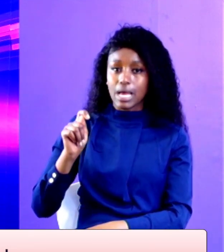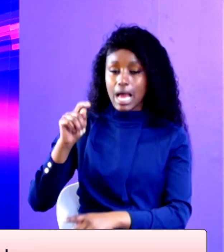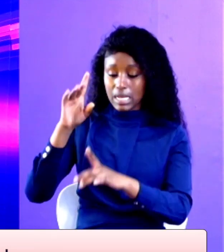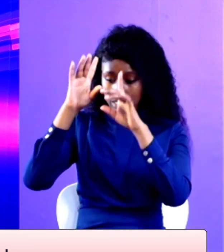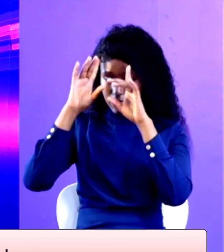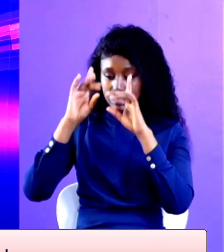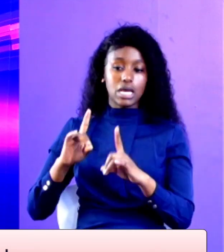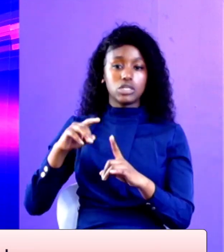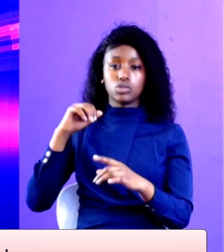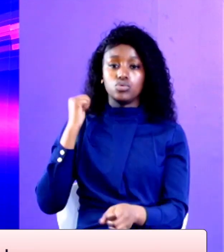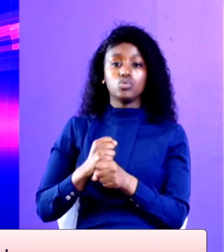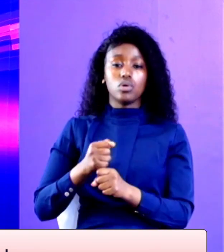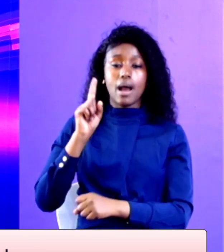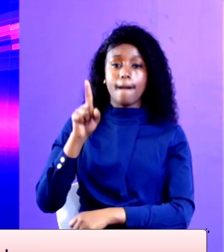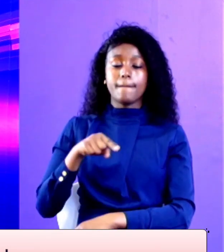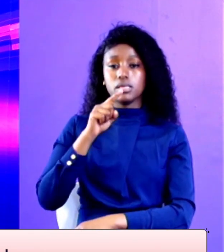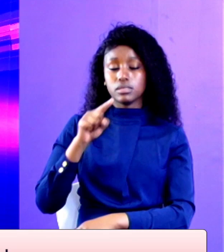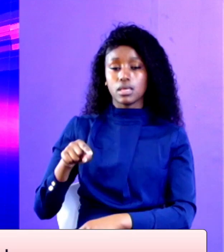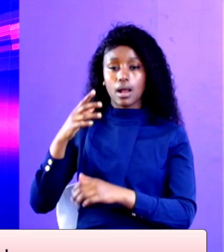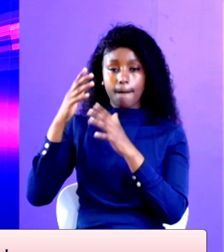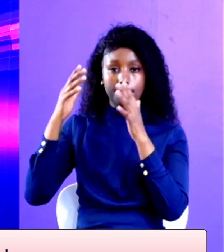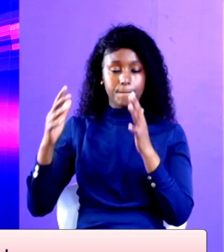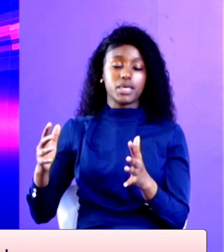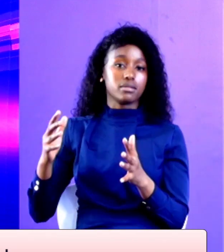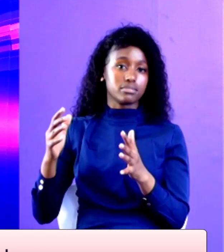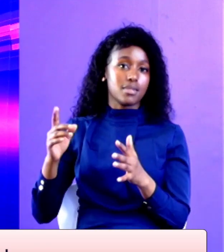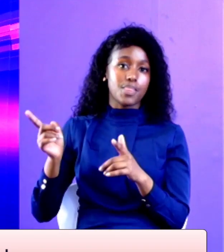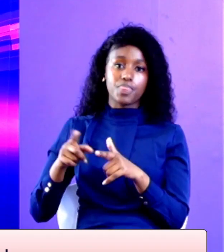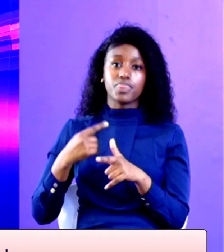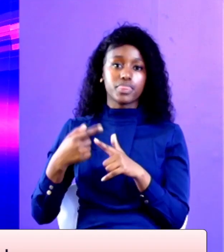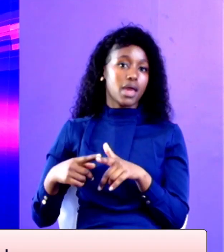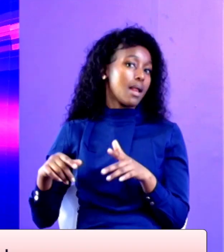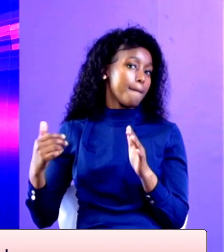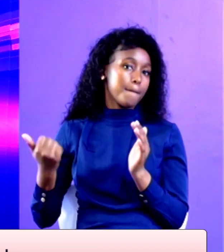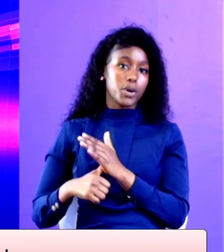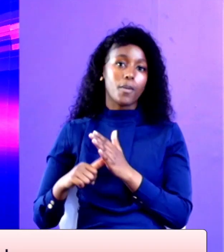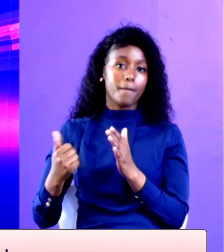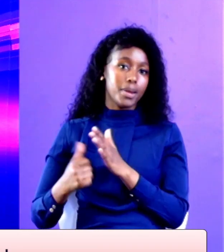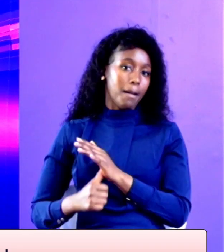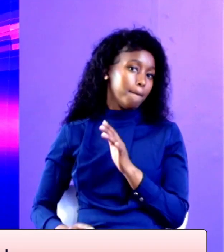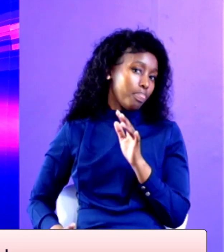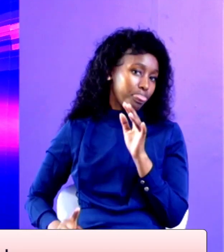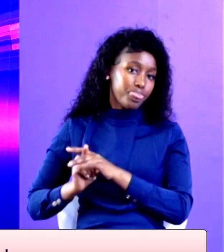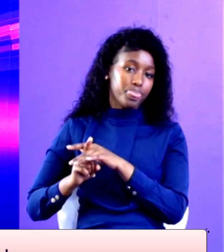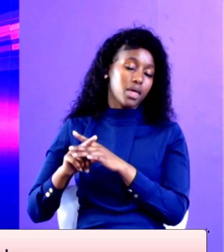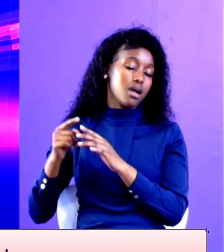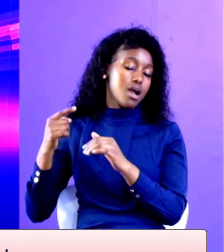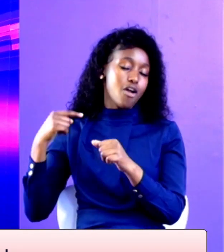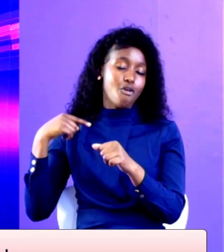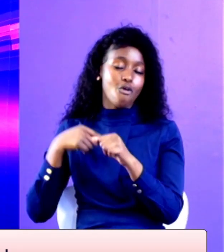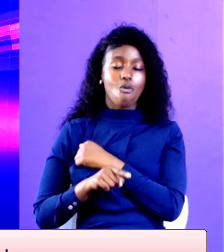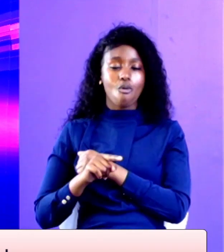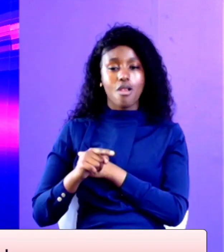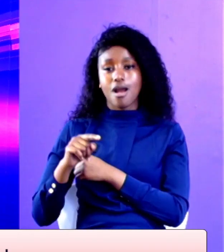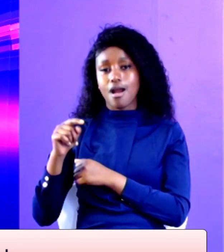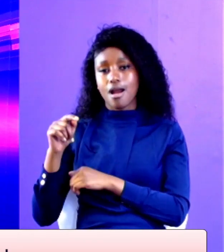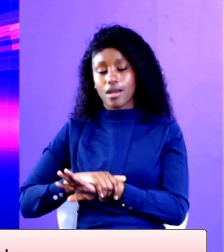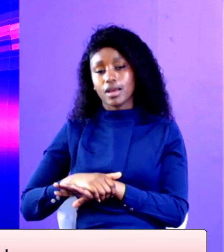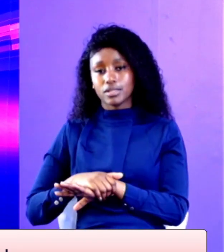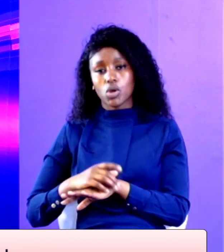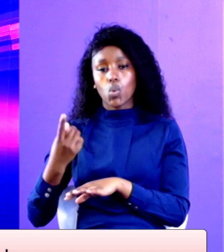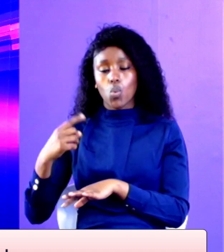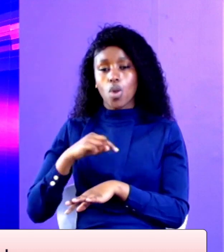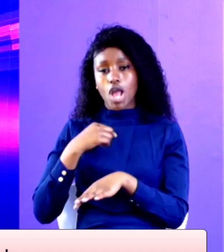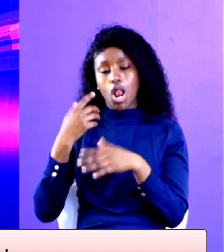he did, then that's where we conceded, and we ended up